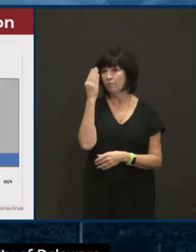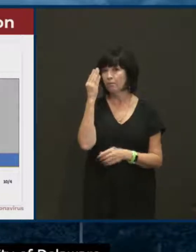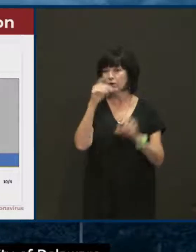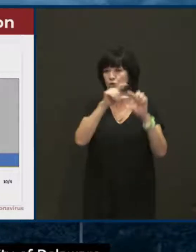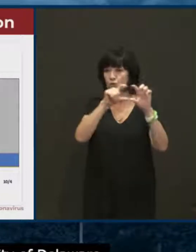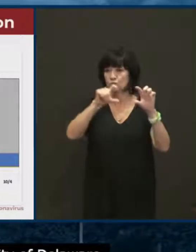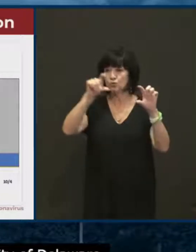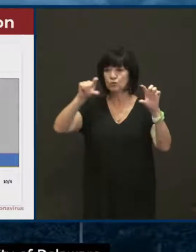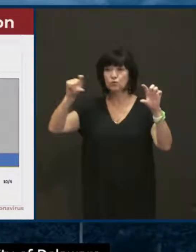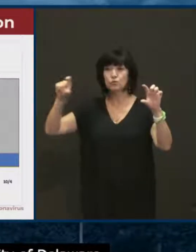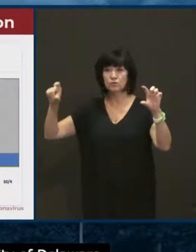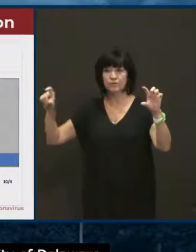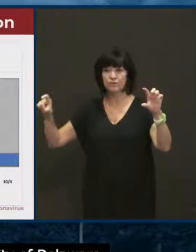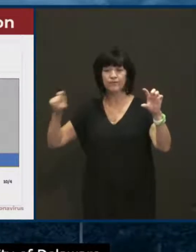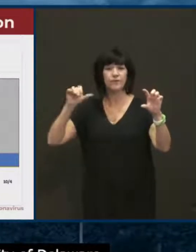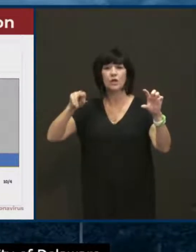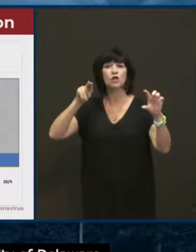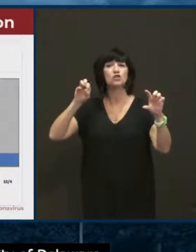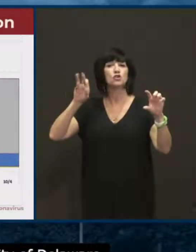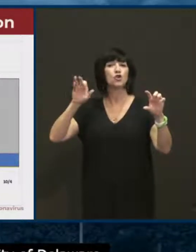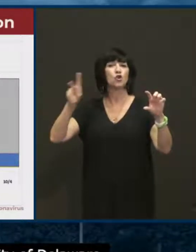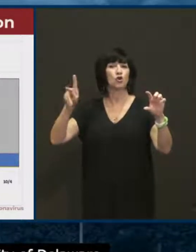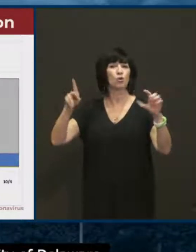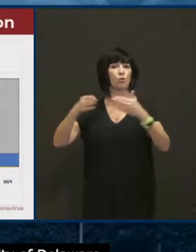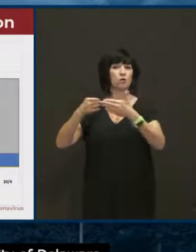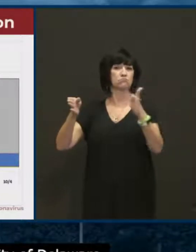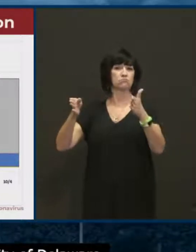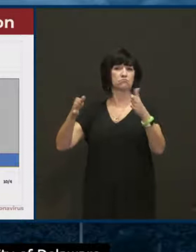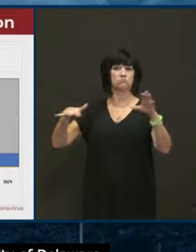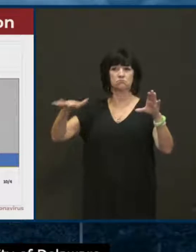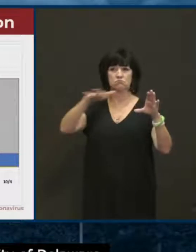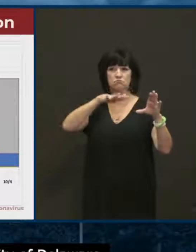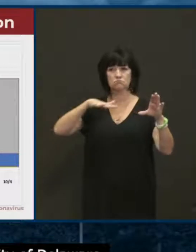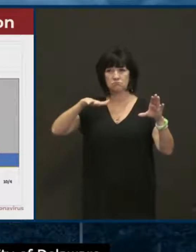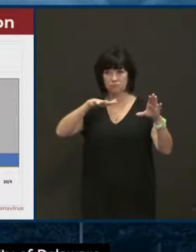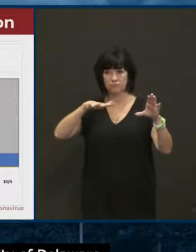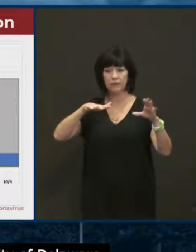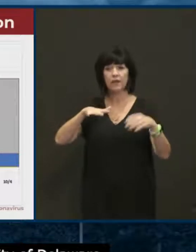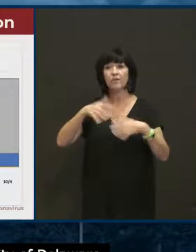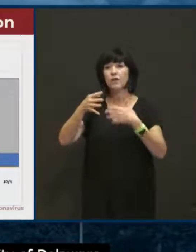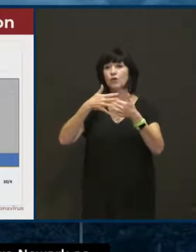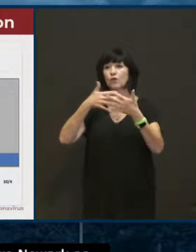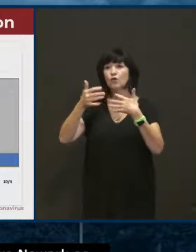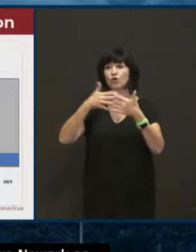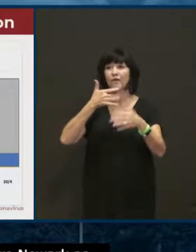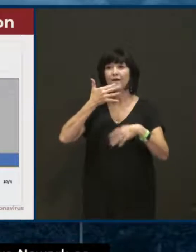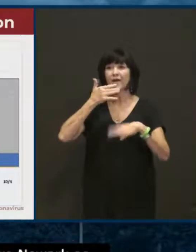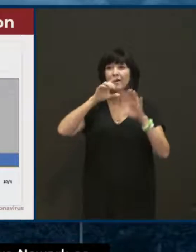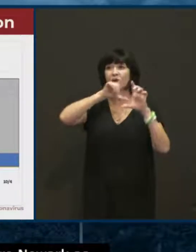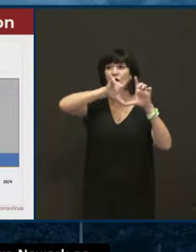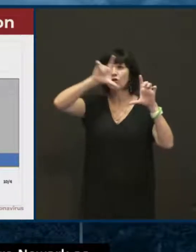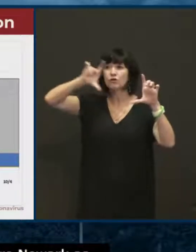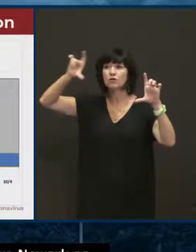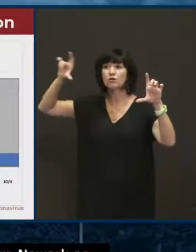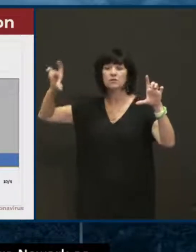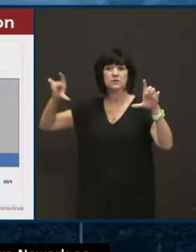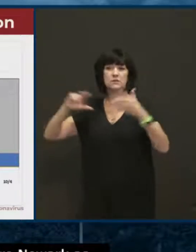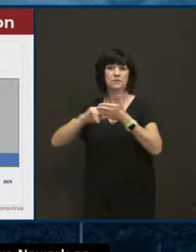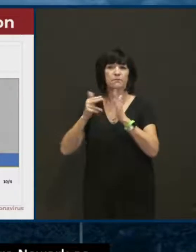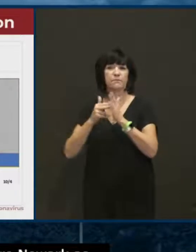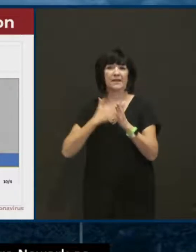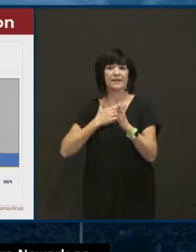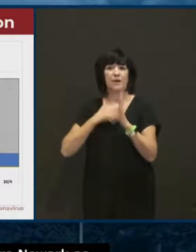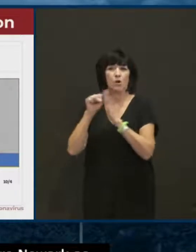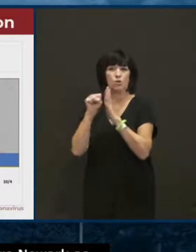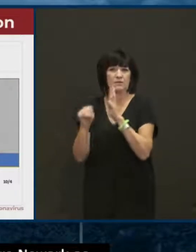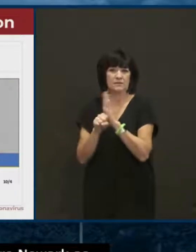this chart are Newark as a municipality, and gray is the state as a whole. So September 6th, we saw the highest number